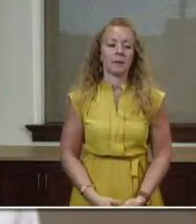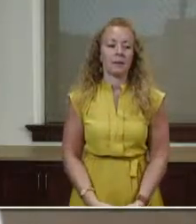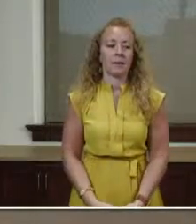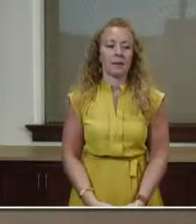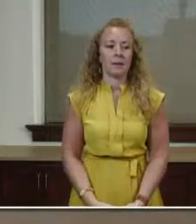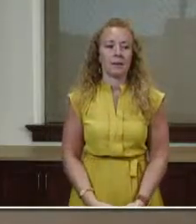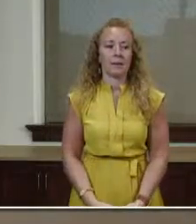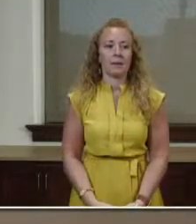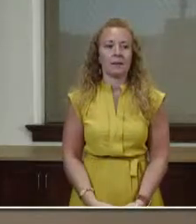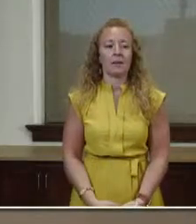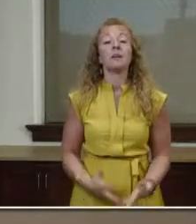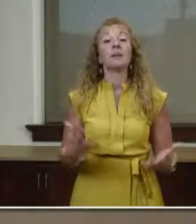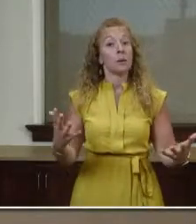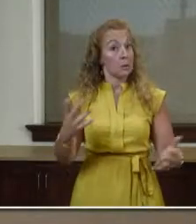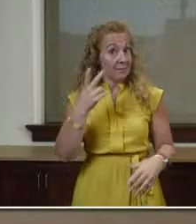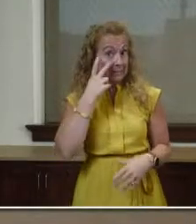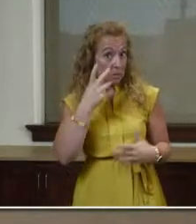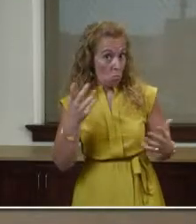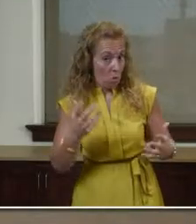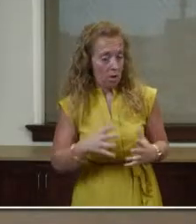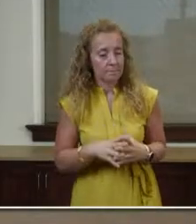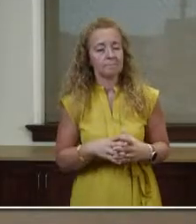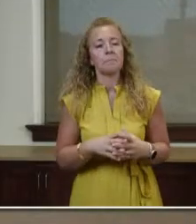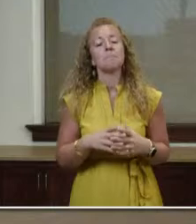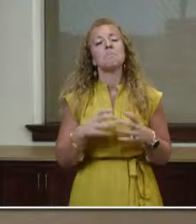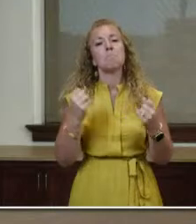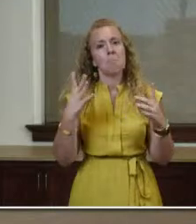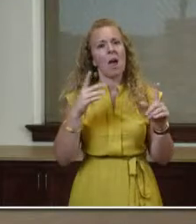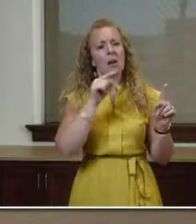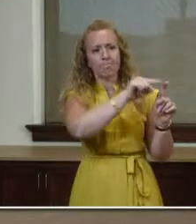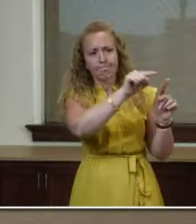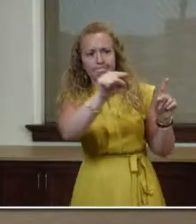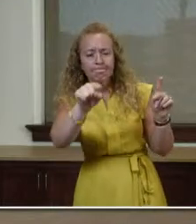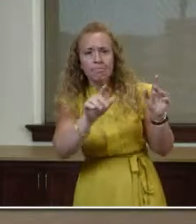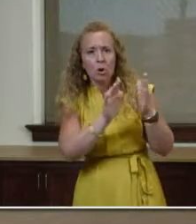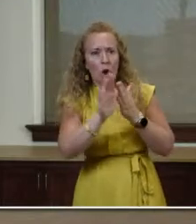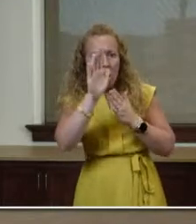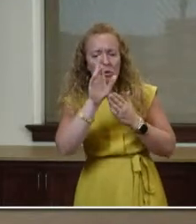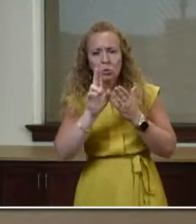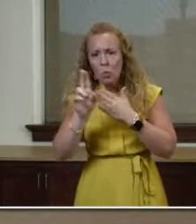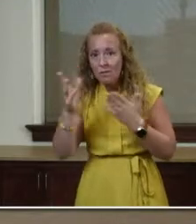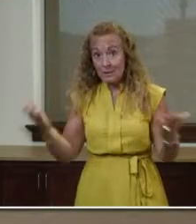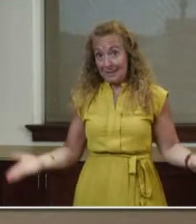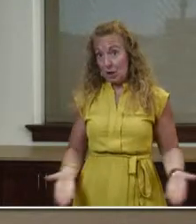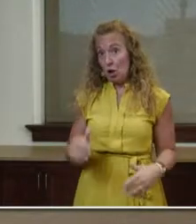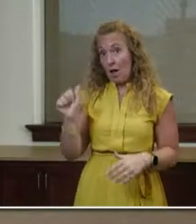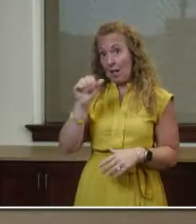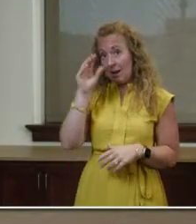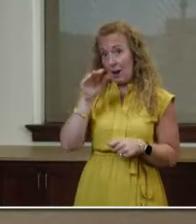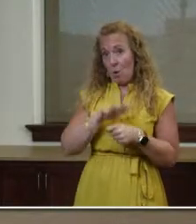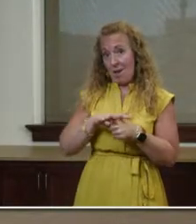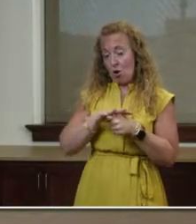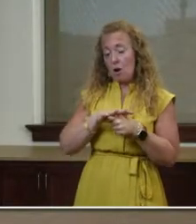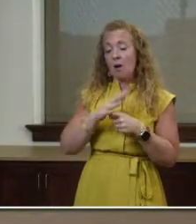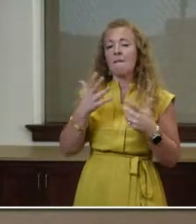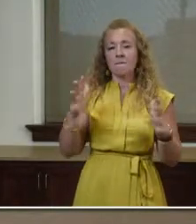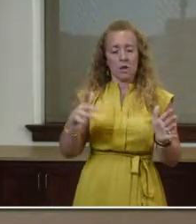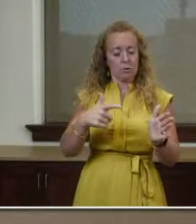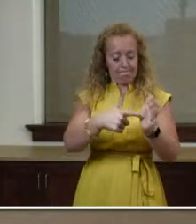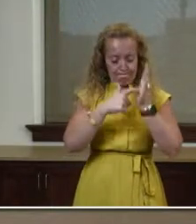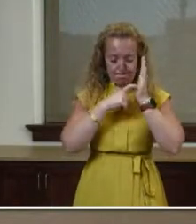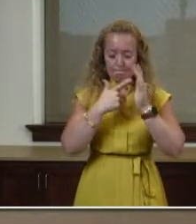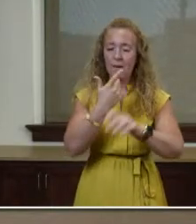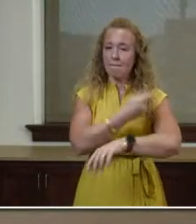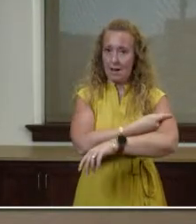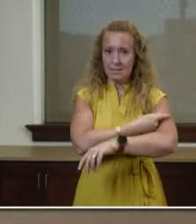Well, what we have seen is a number of colleges and universities in the Allegheny County region have already mandated